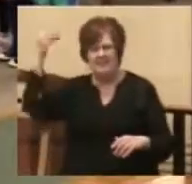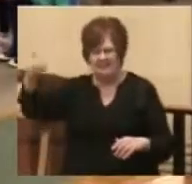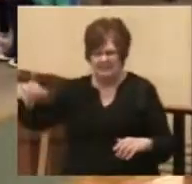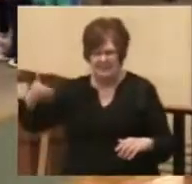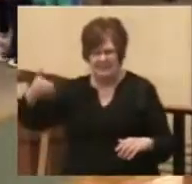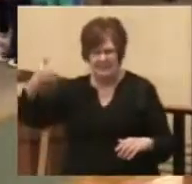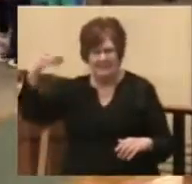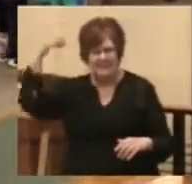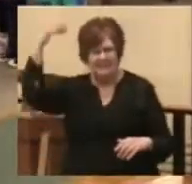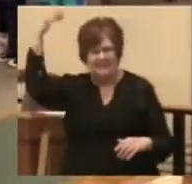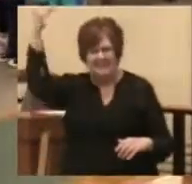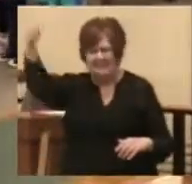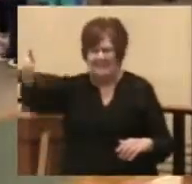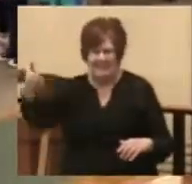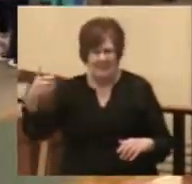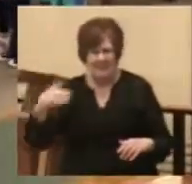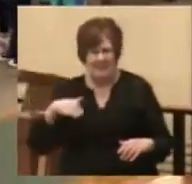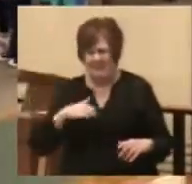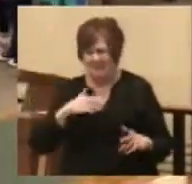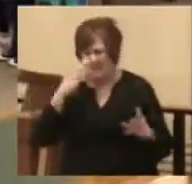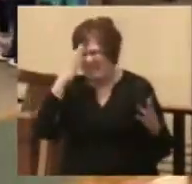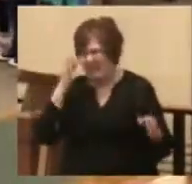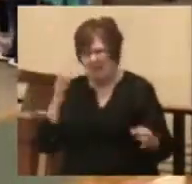We just haven't filled in the X yet.